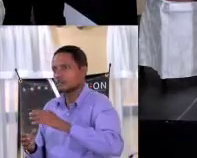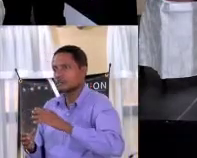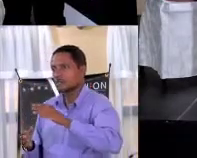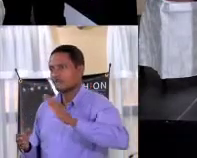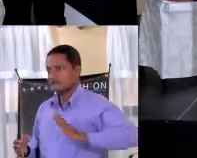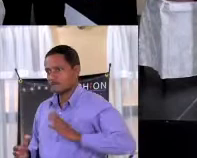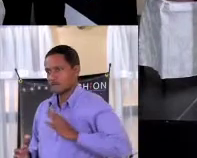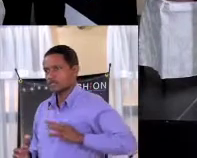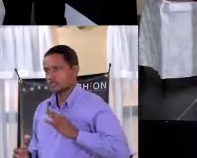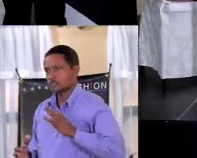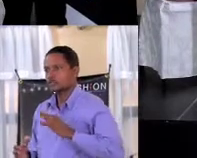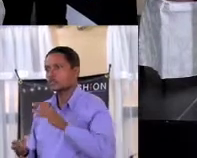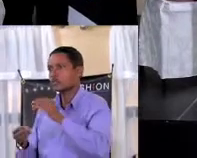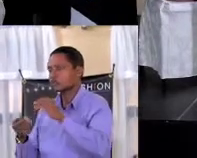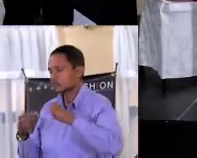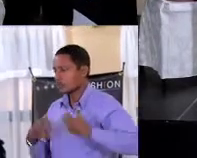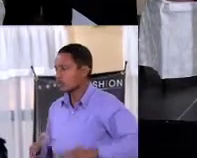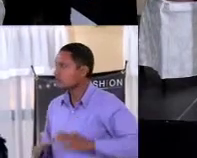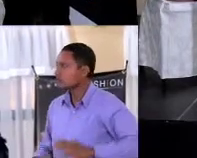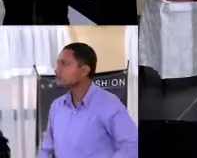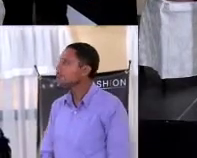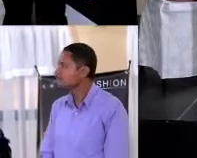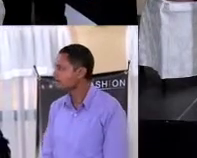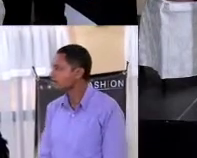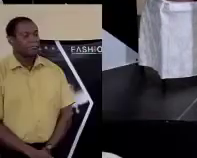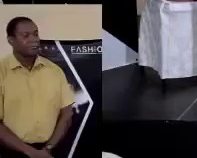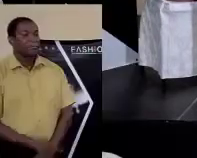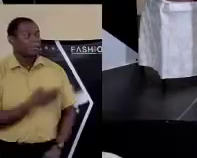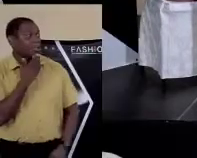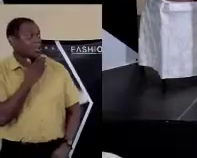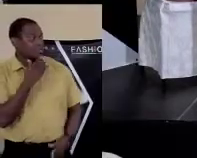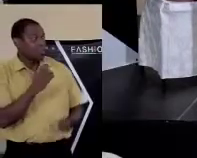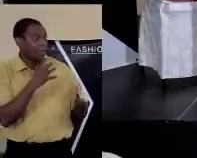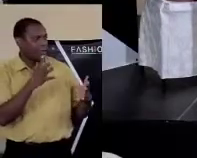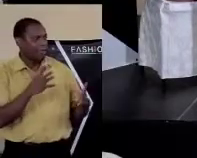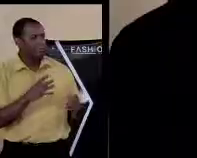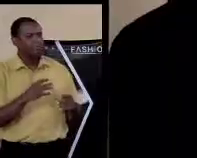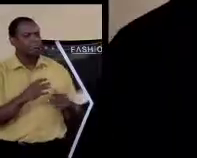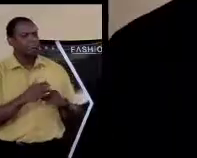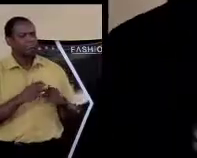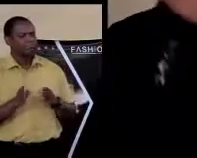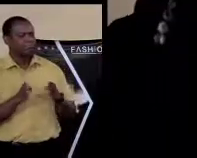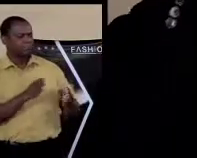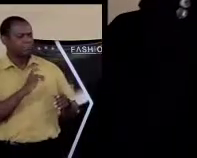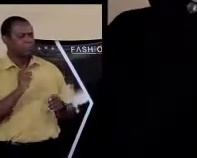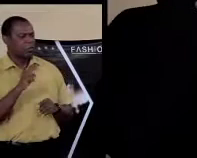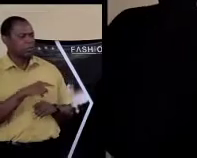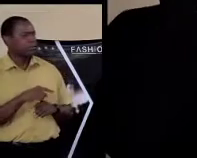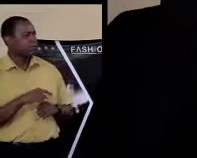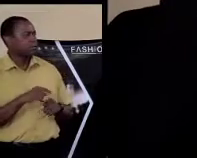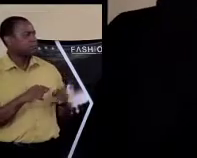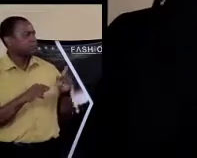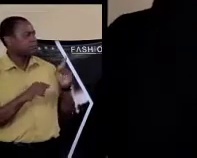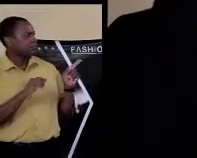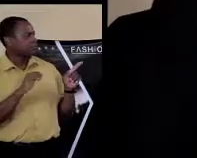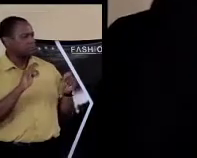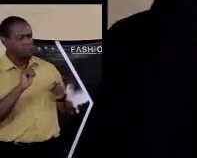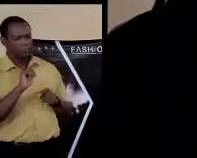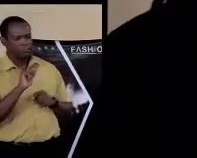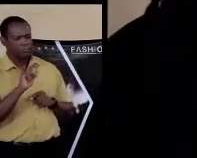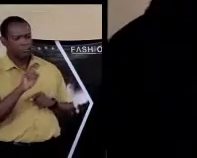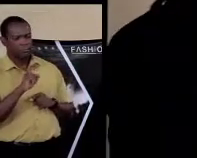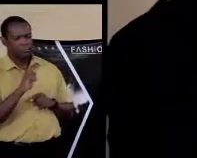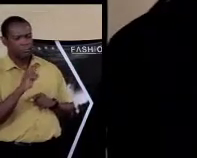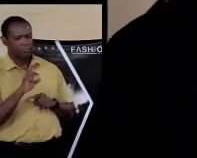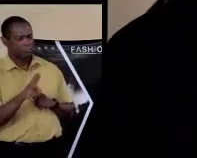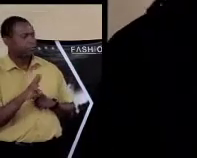Thank you very much, Mr. Young. So the next question, I'll go to Ms. Jamelia Alexander. Much